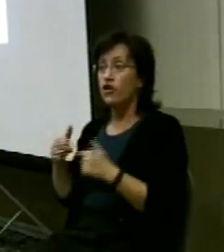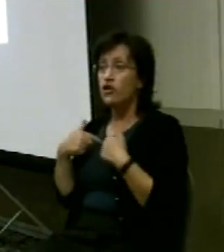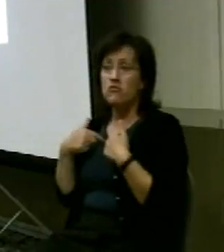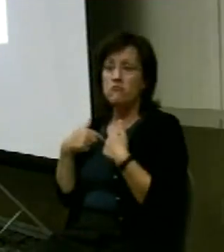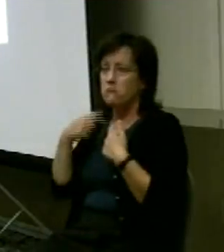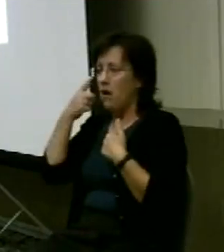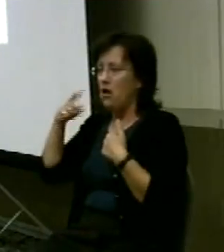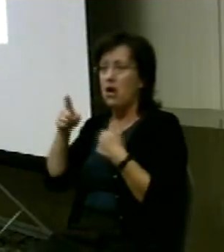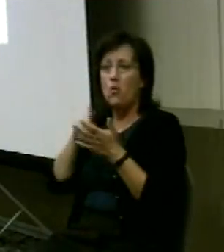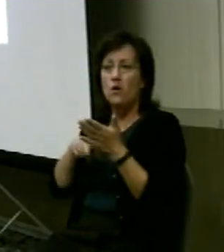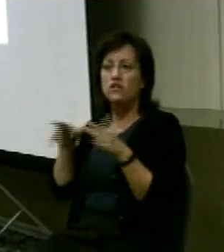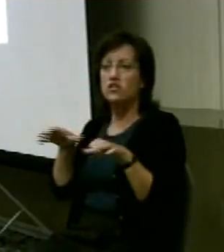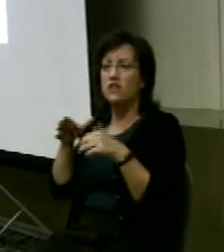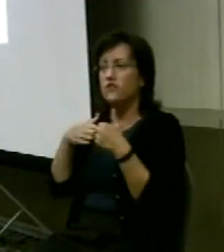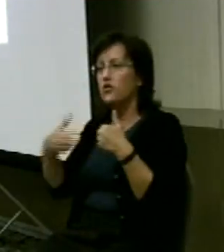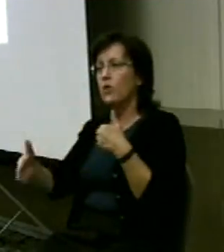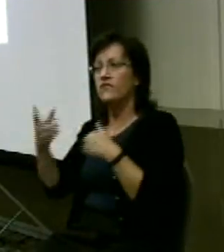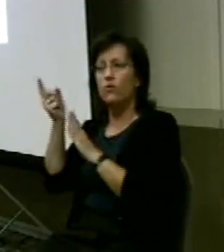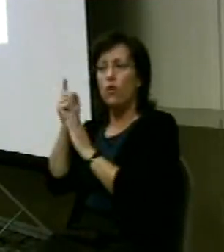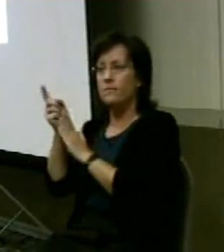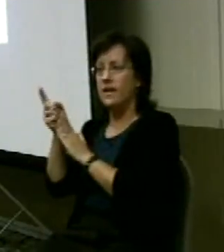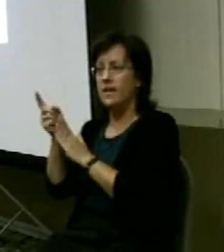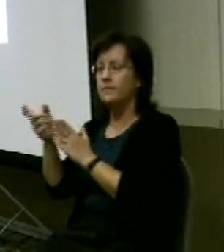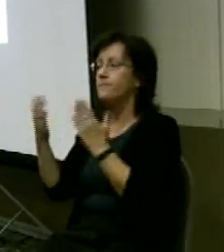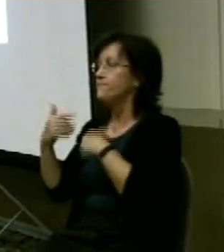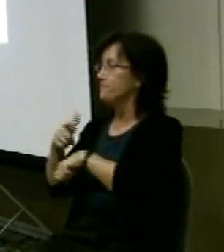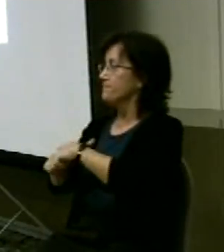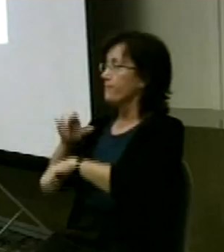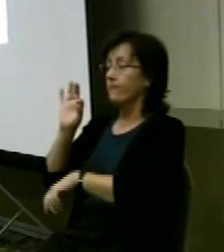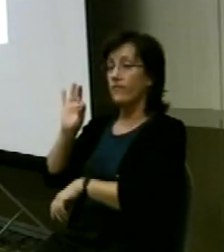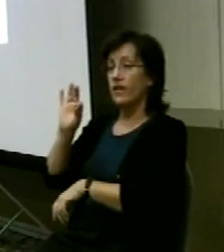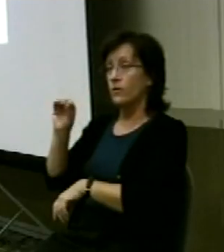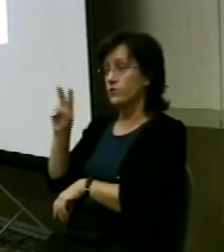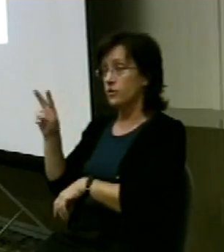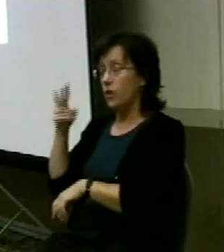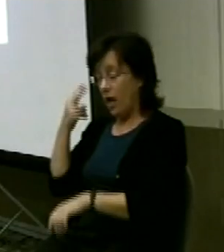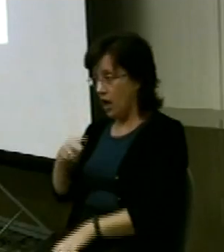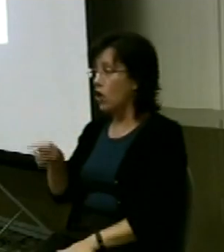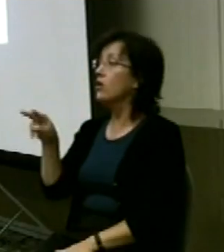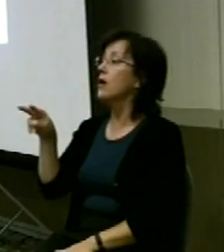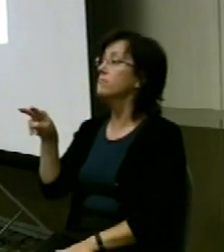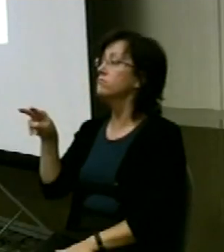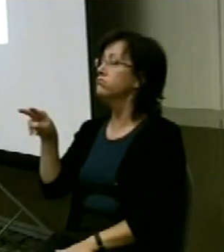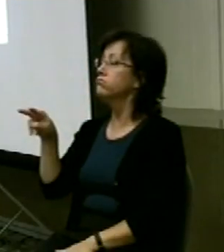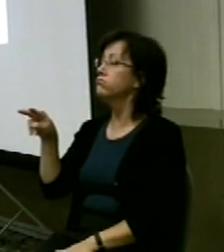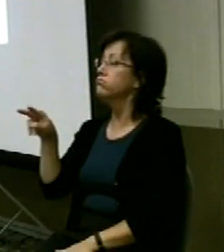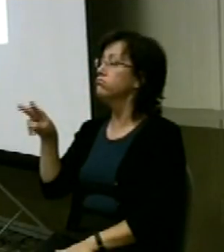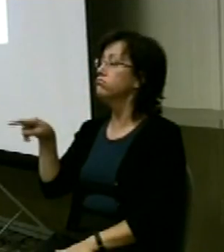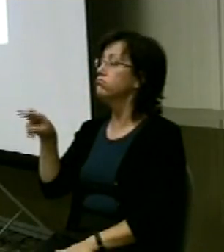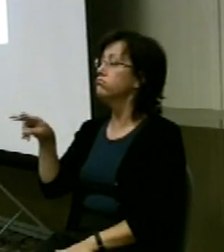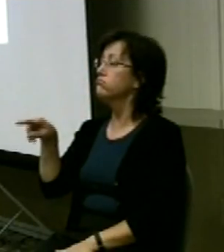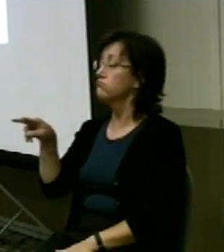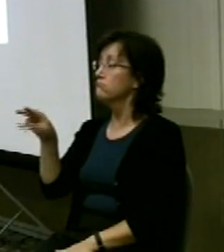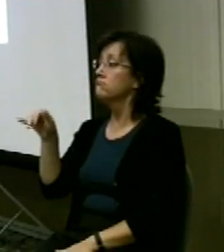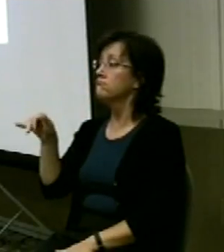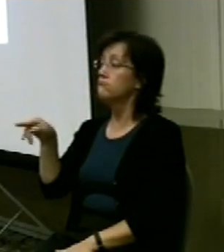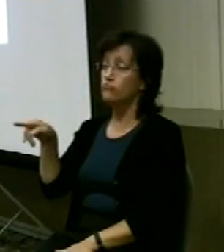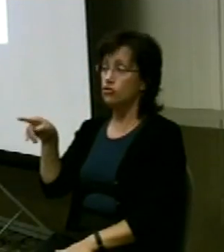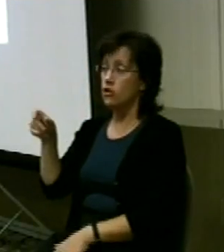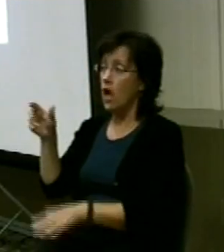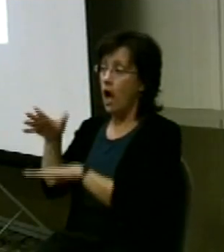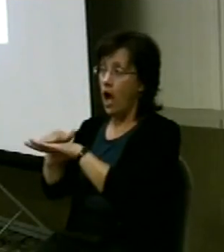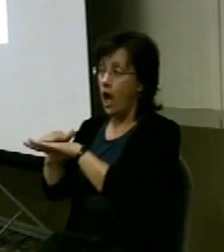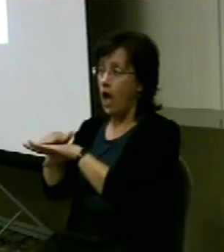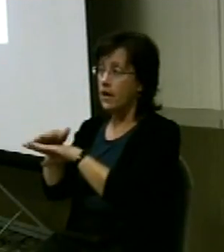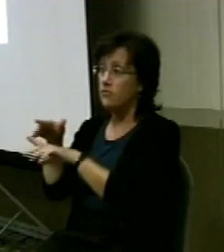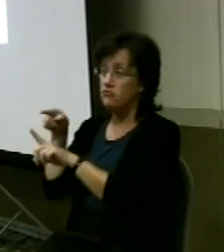that entire 1 minute, and at 9:02 I look up, I feast my eyes on Sarah's happenings, and I decide, is she on task